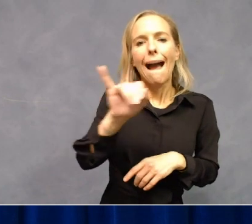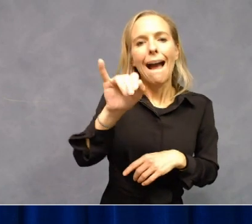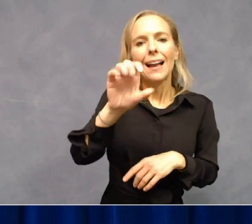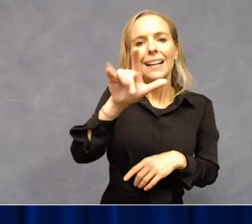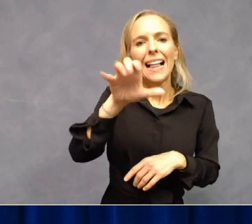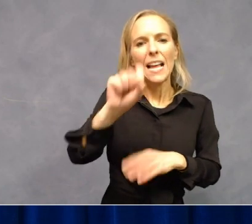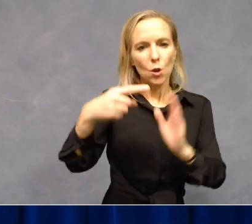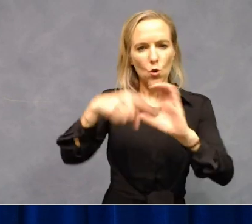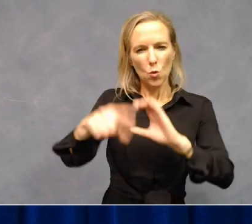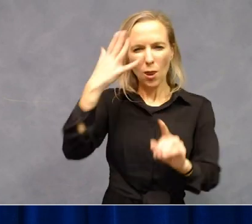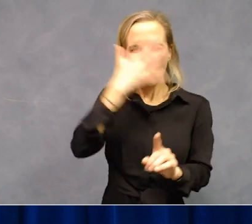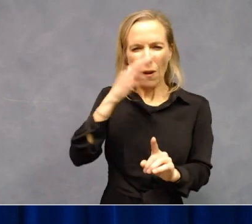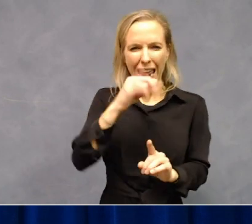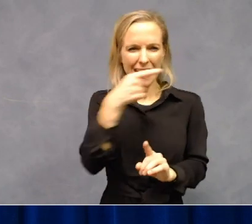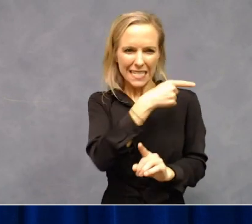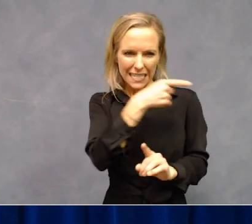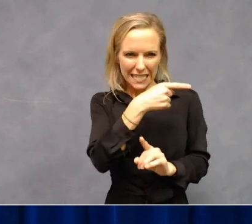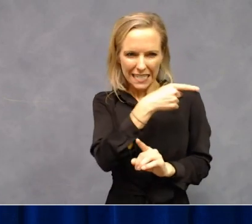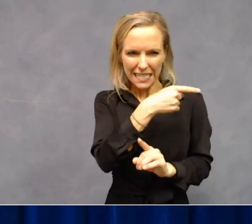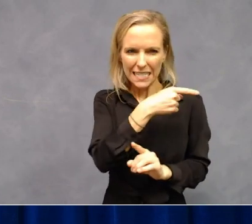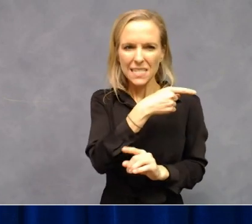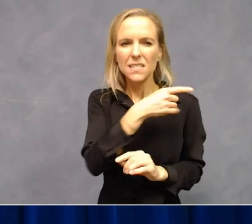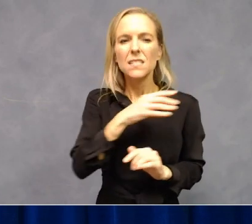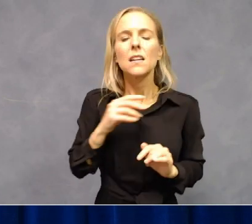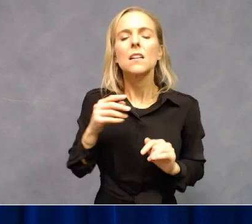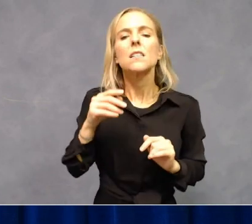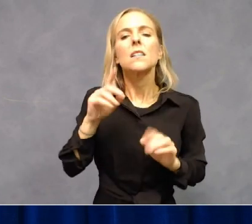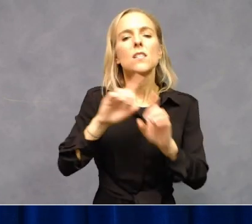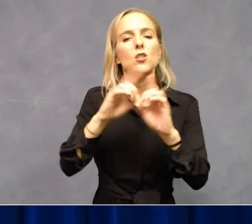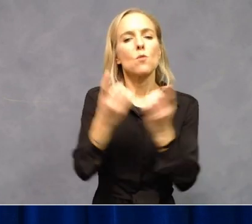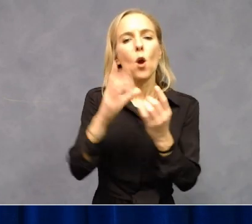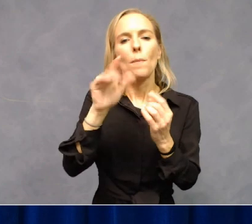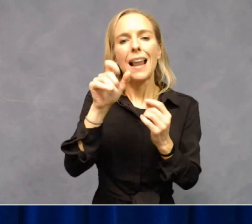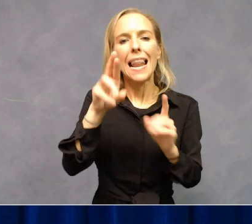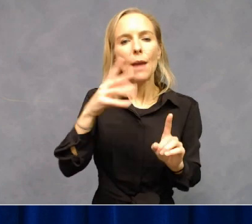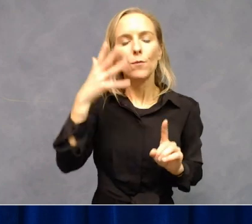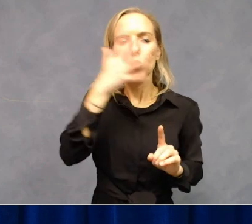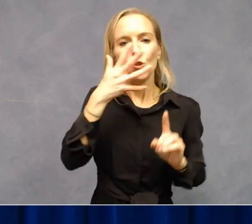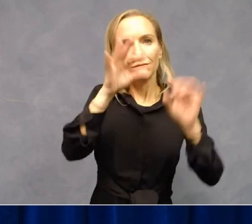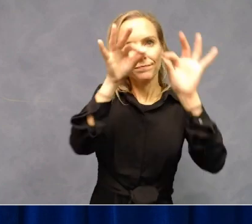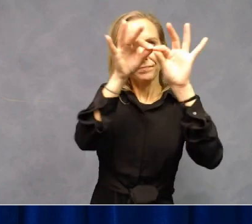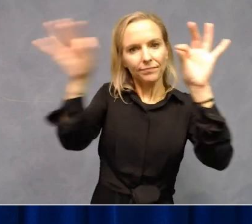looks to be from the Department of Labor. It will come from a spoofed email that it says